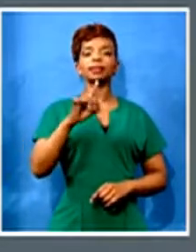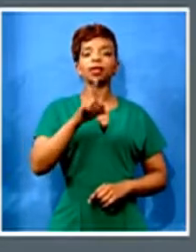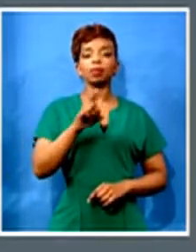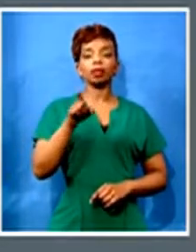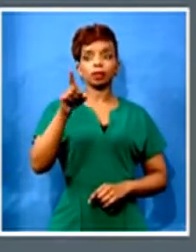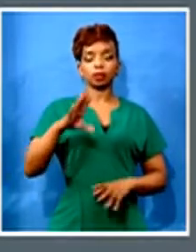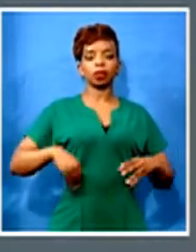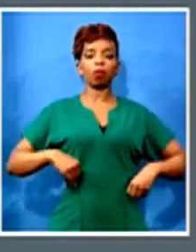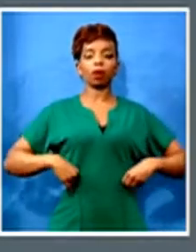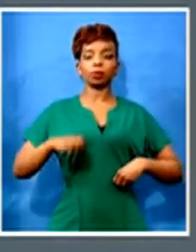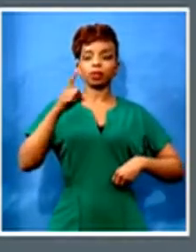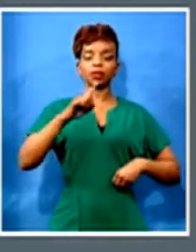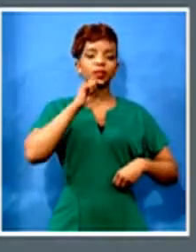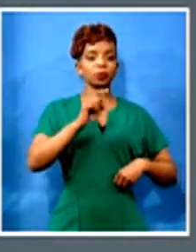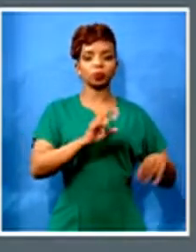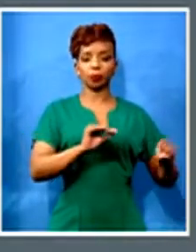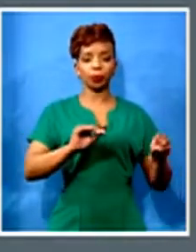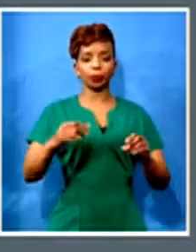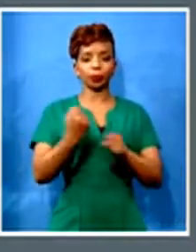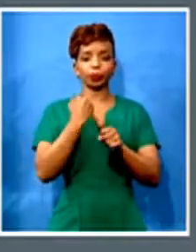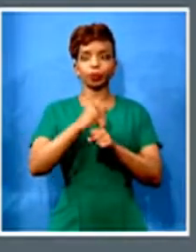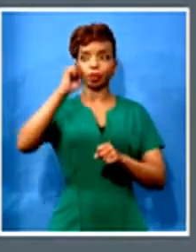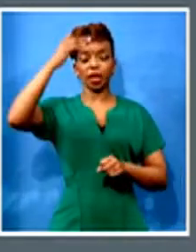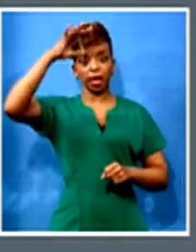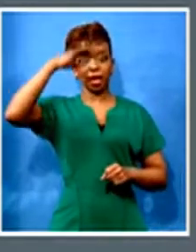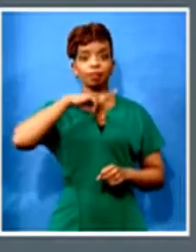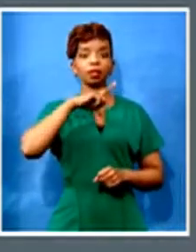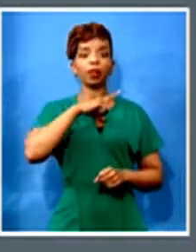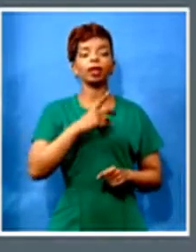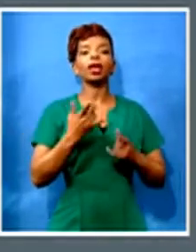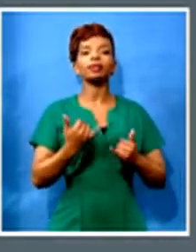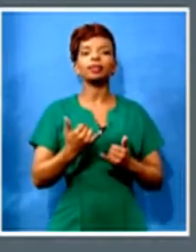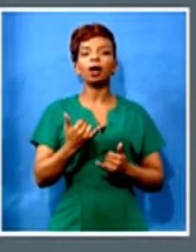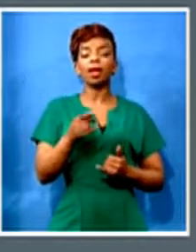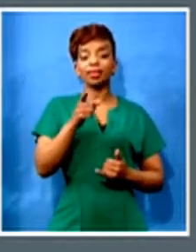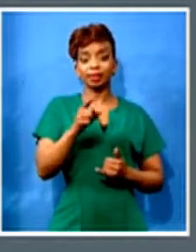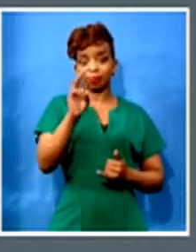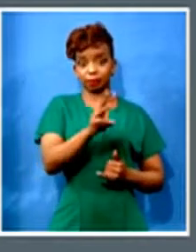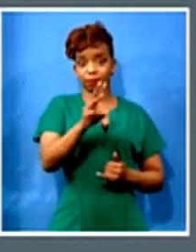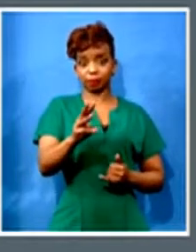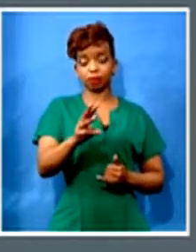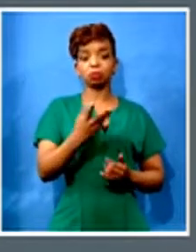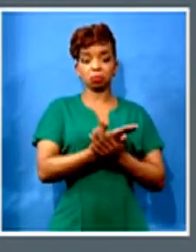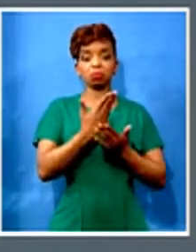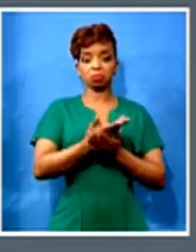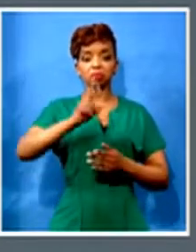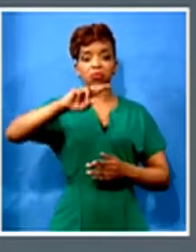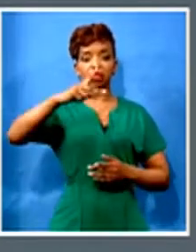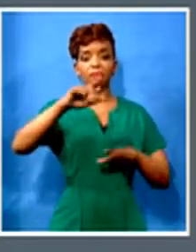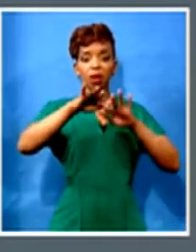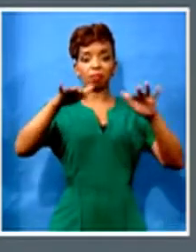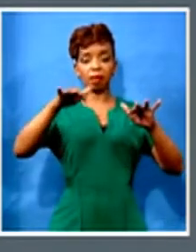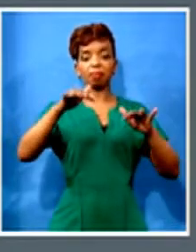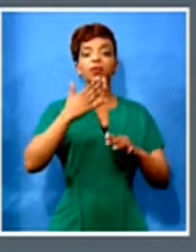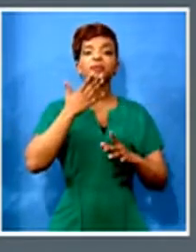coronavirus pandemic. He's warning infections could double this month, collapsing an already crippled health system. Mabuyane will this morning